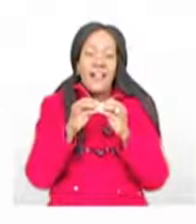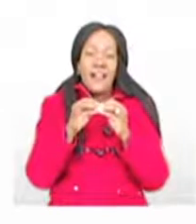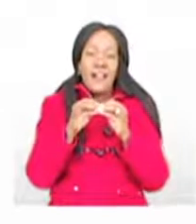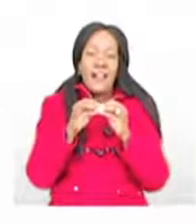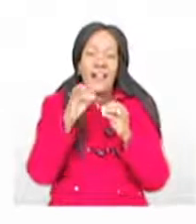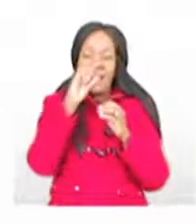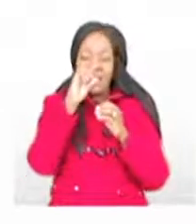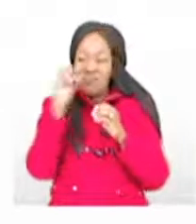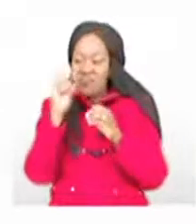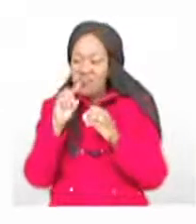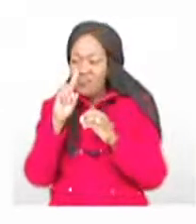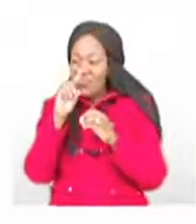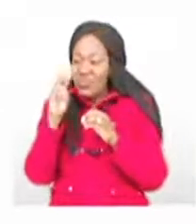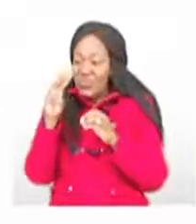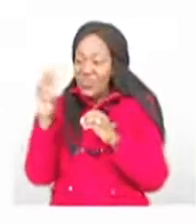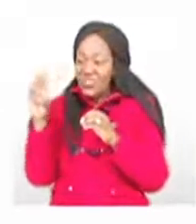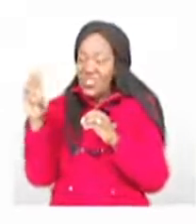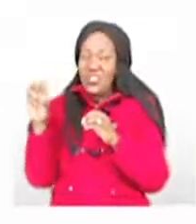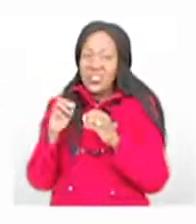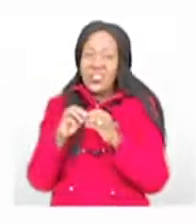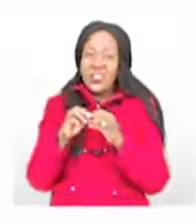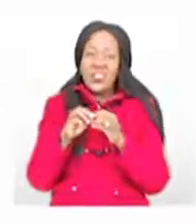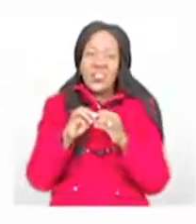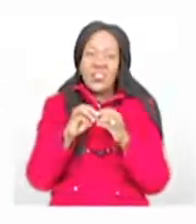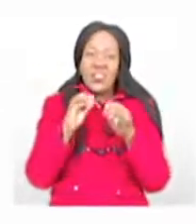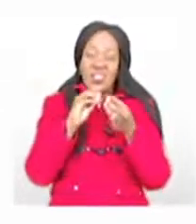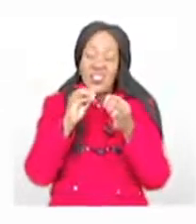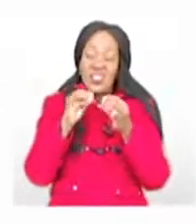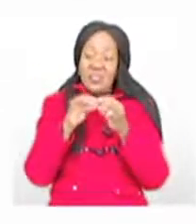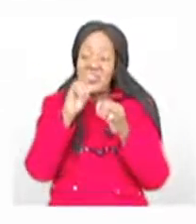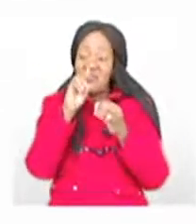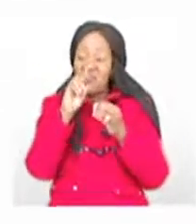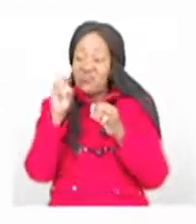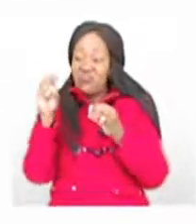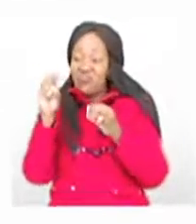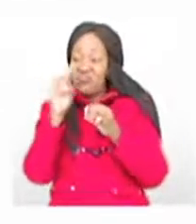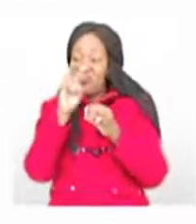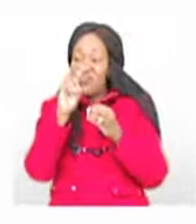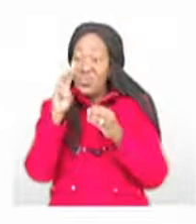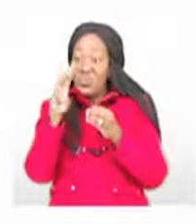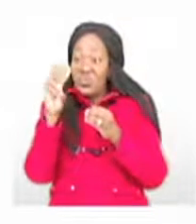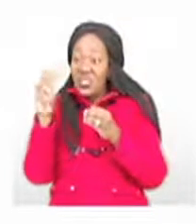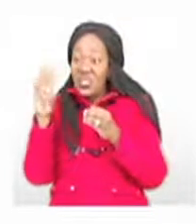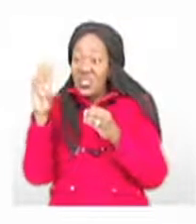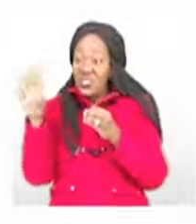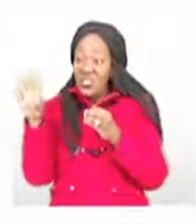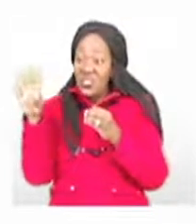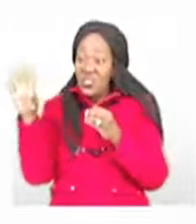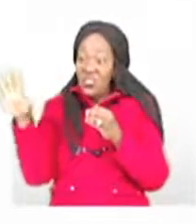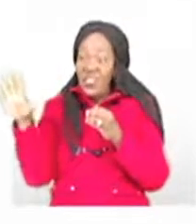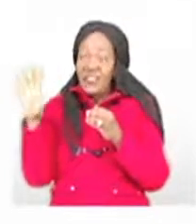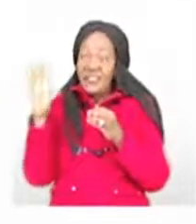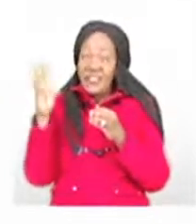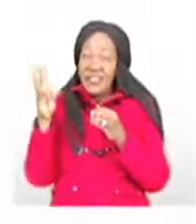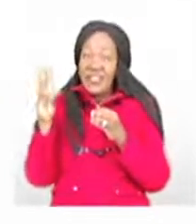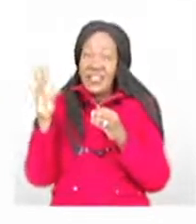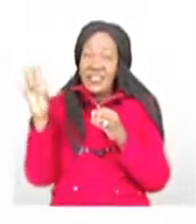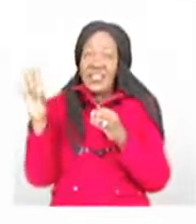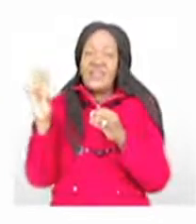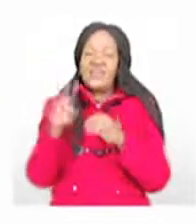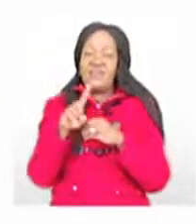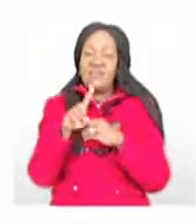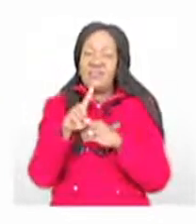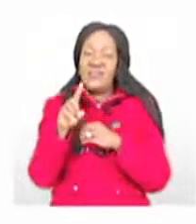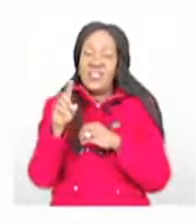it. Numbers are lined up nicely next to the fleas. There is 1,